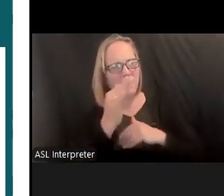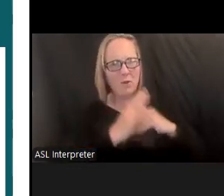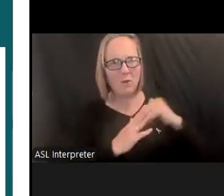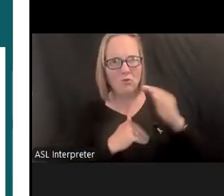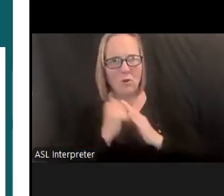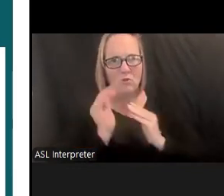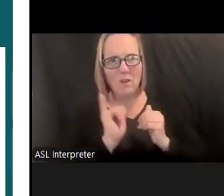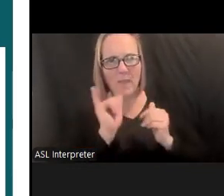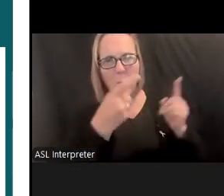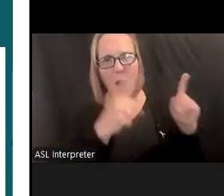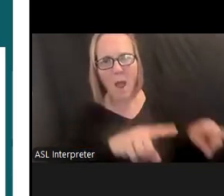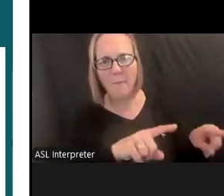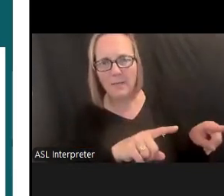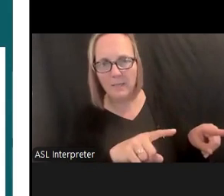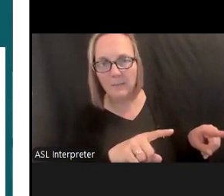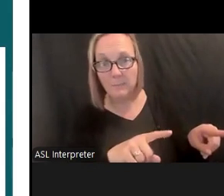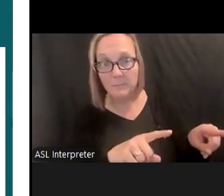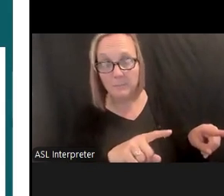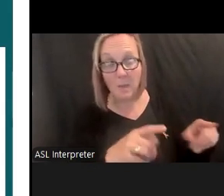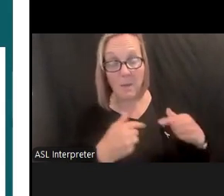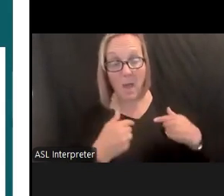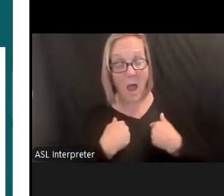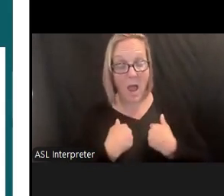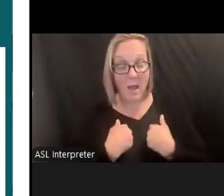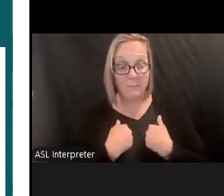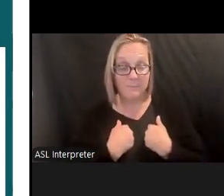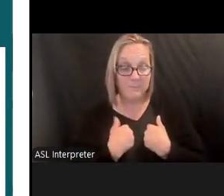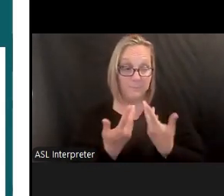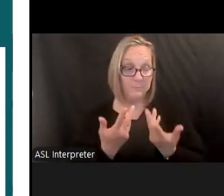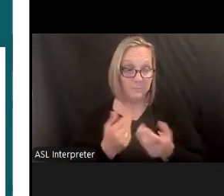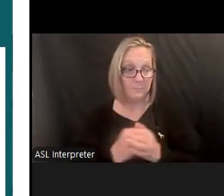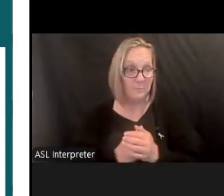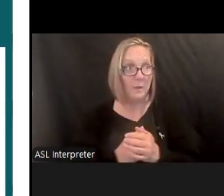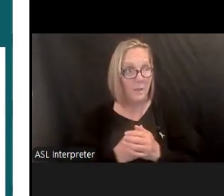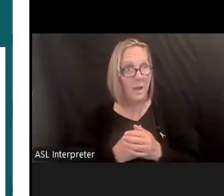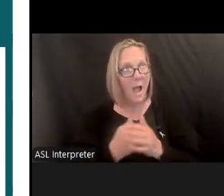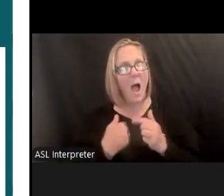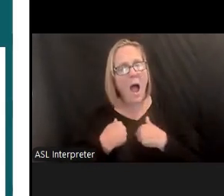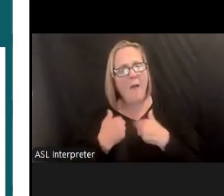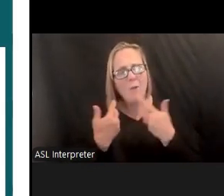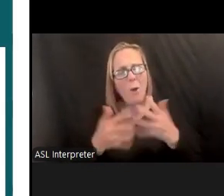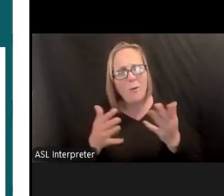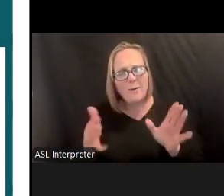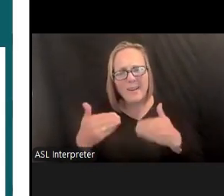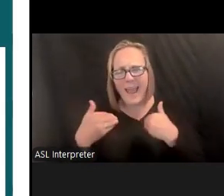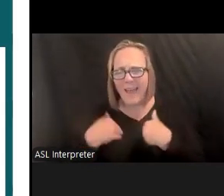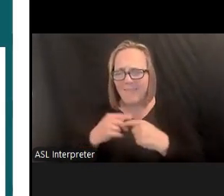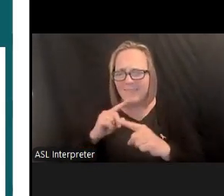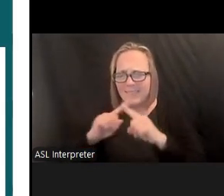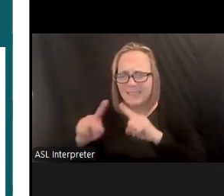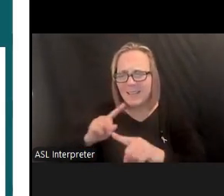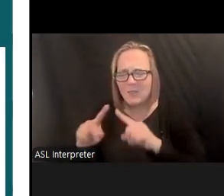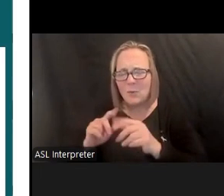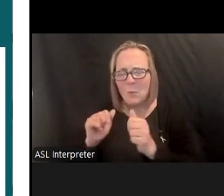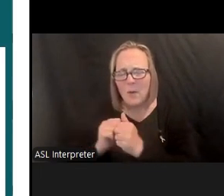place. And I have been privy to some discussions about how